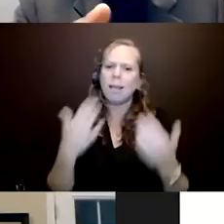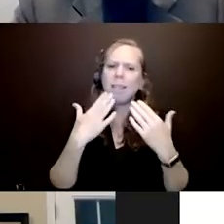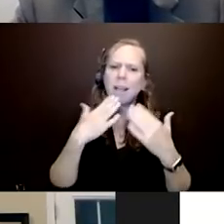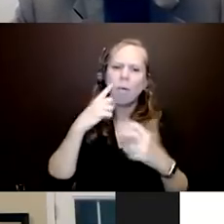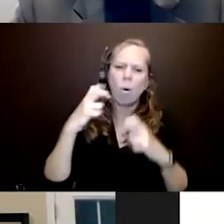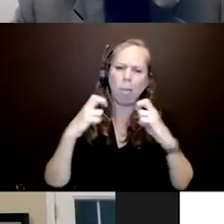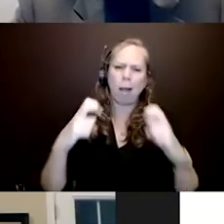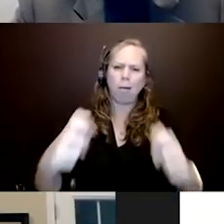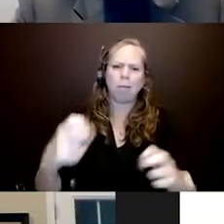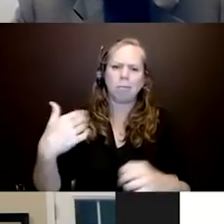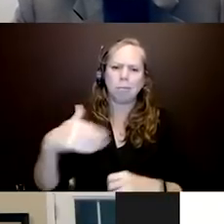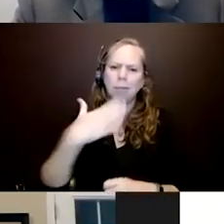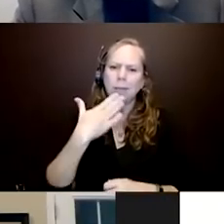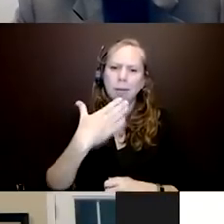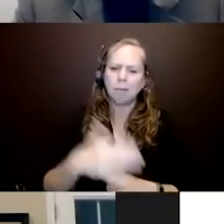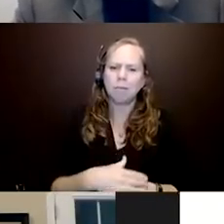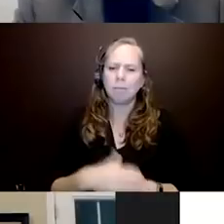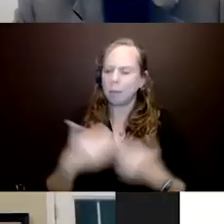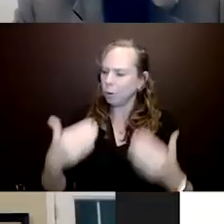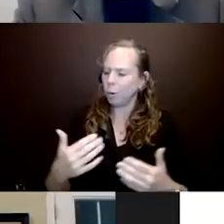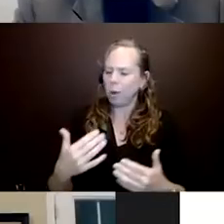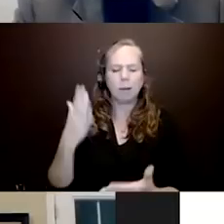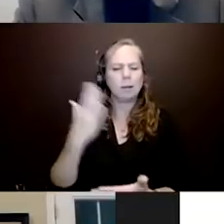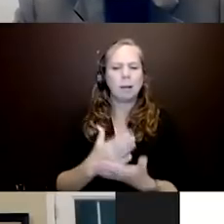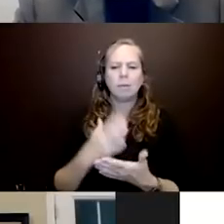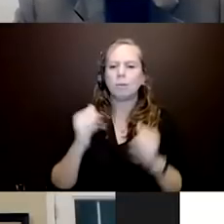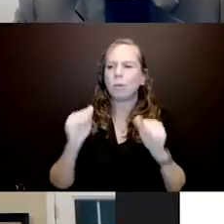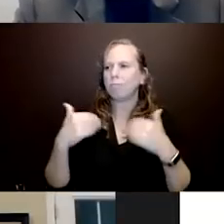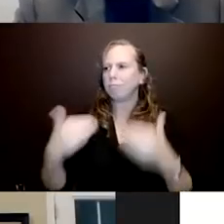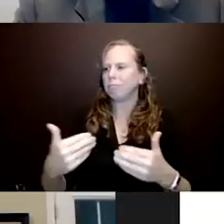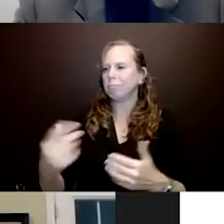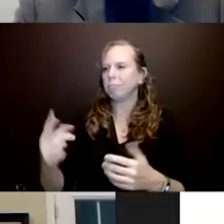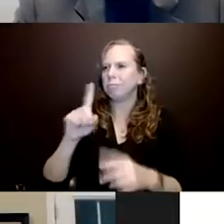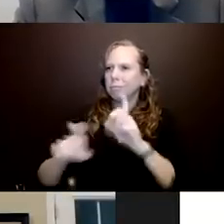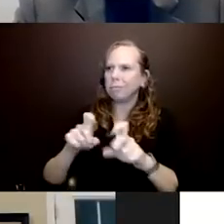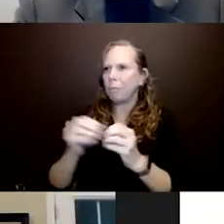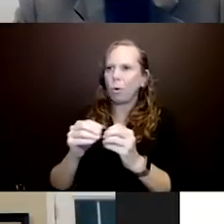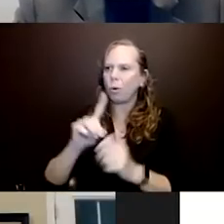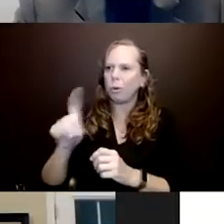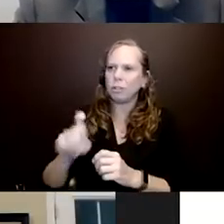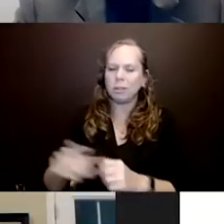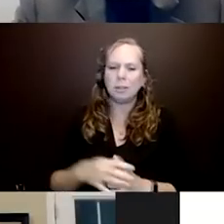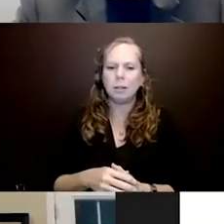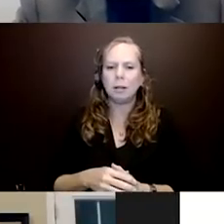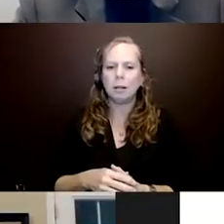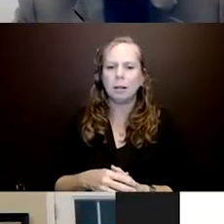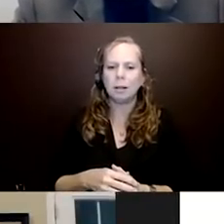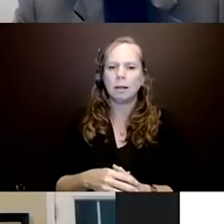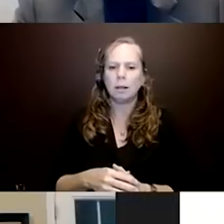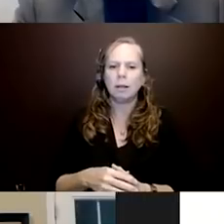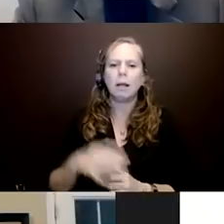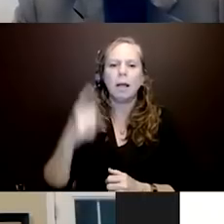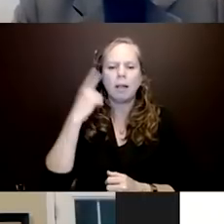So I'll stop there and so that you can ask more questions, Jenny. I think this would probably be for Ms.